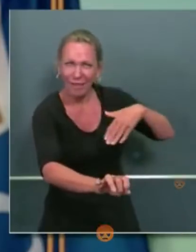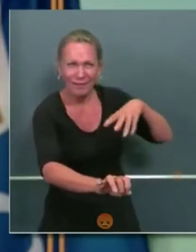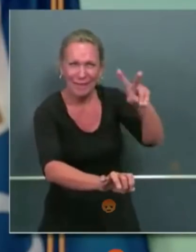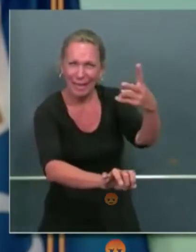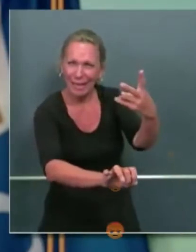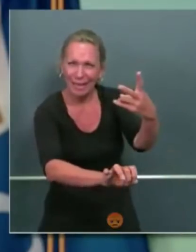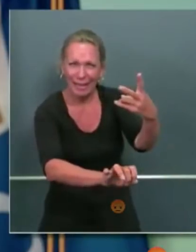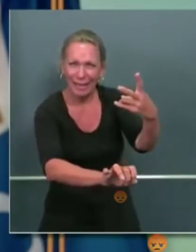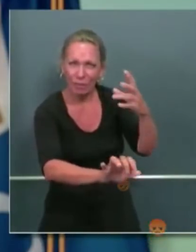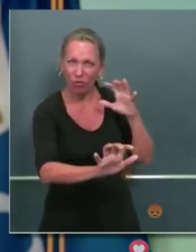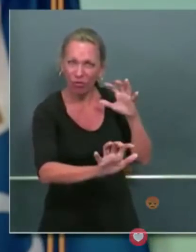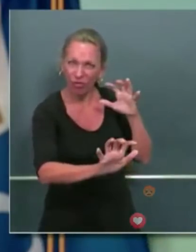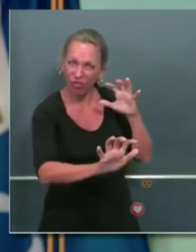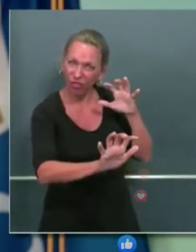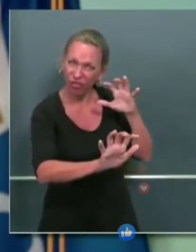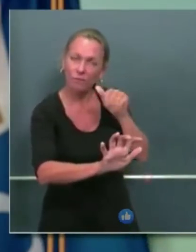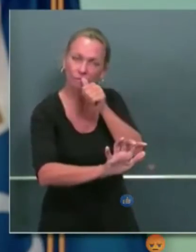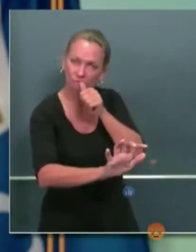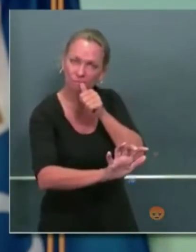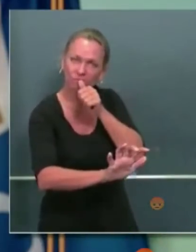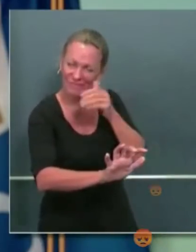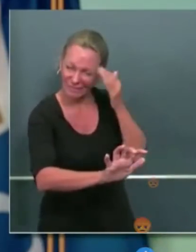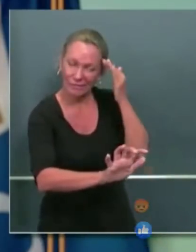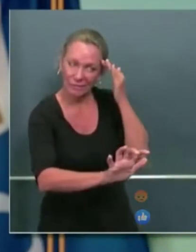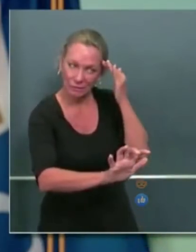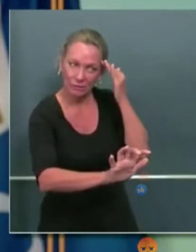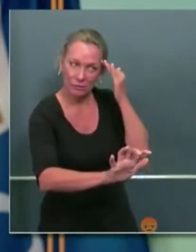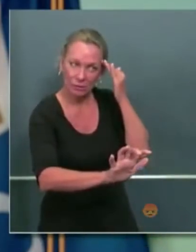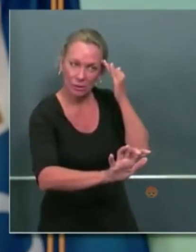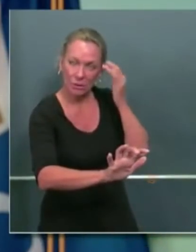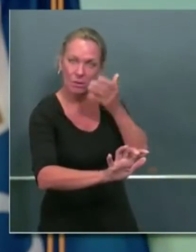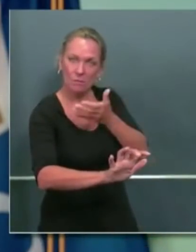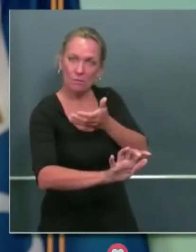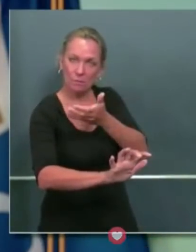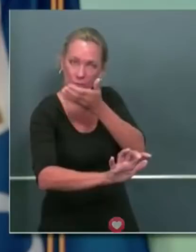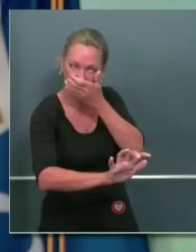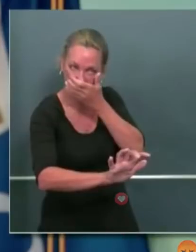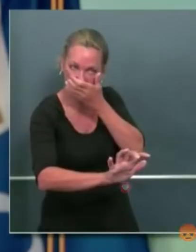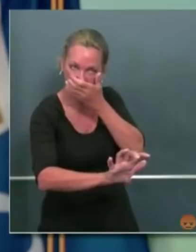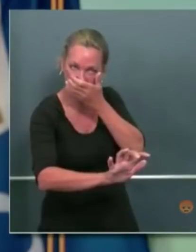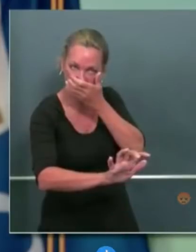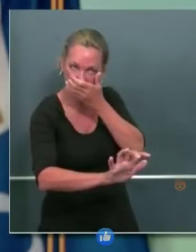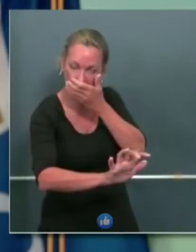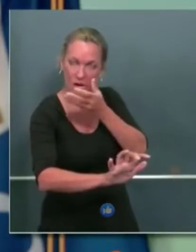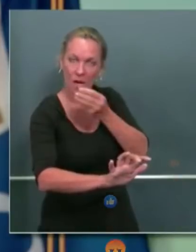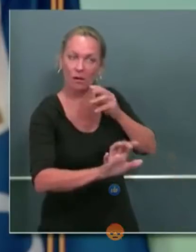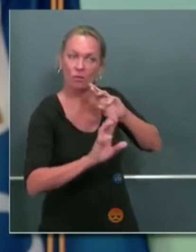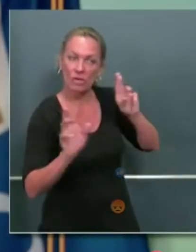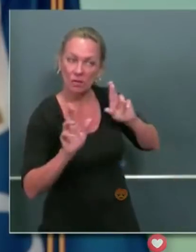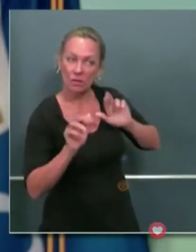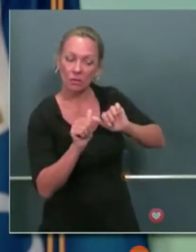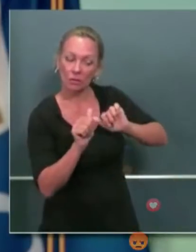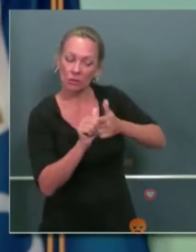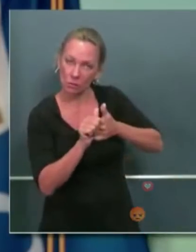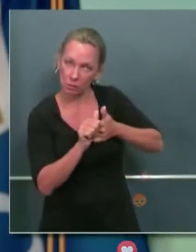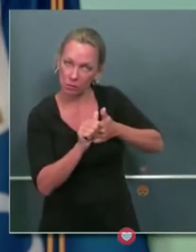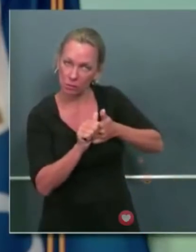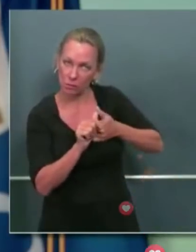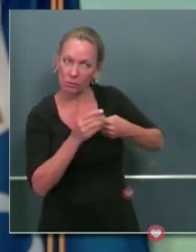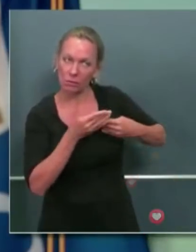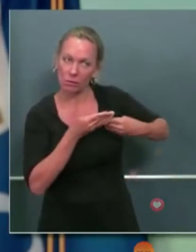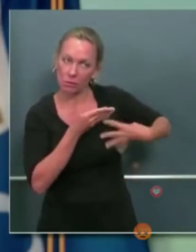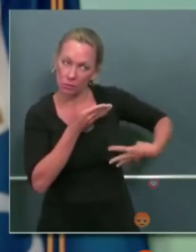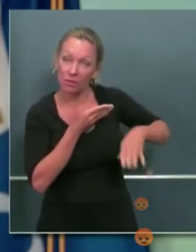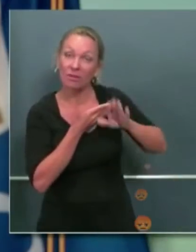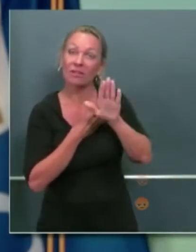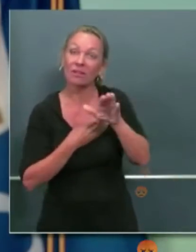now in the state inventory. Hundreds of millions we want to get out in the next weeks and months. We've sent out tens of